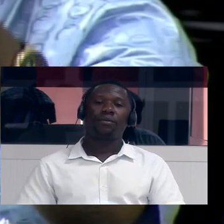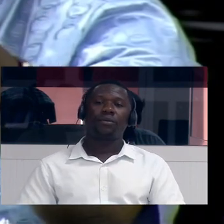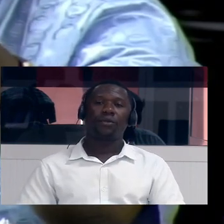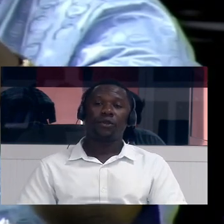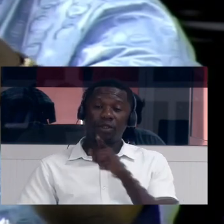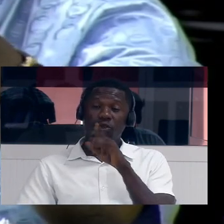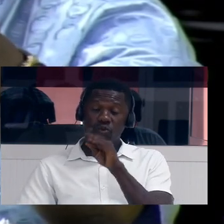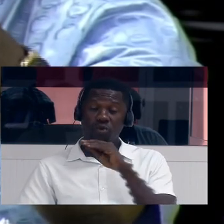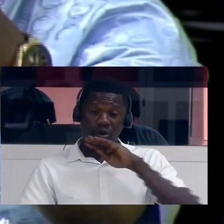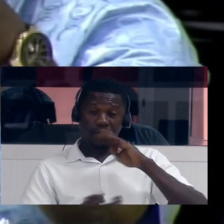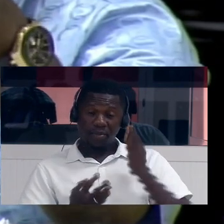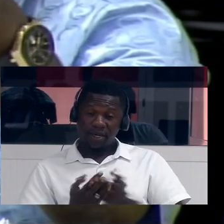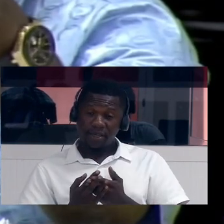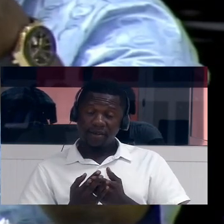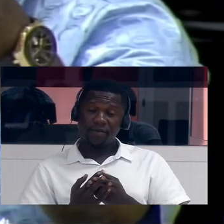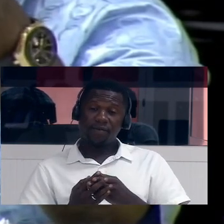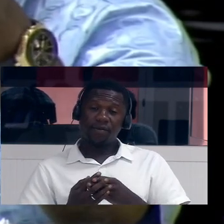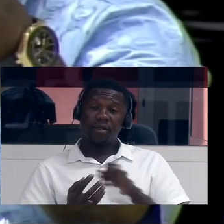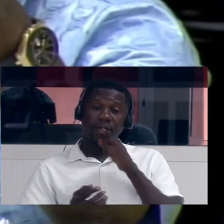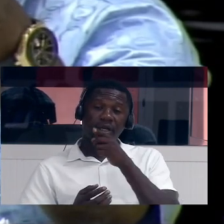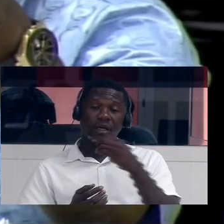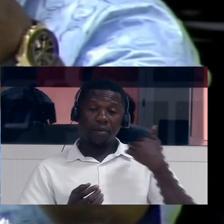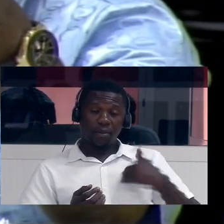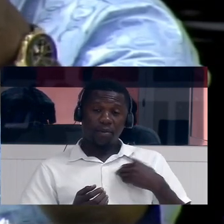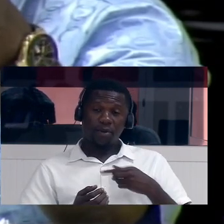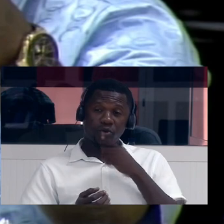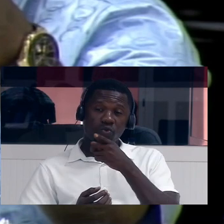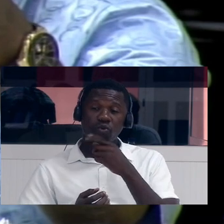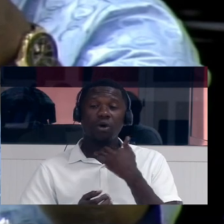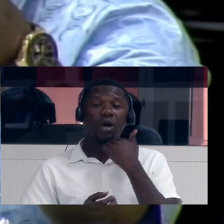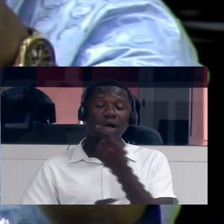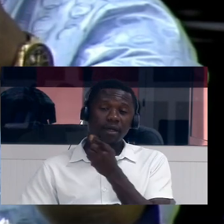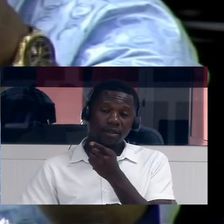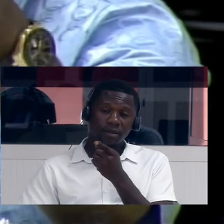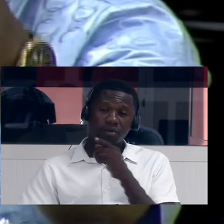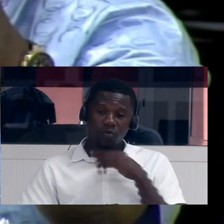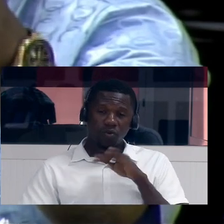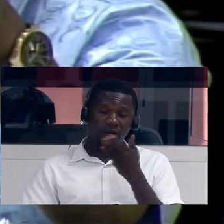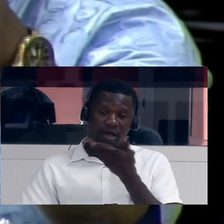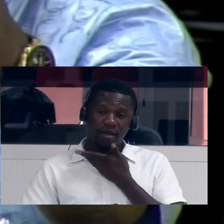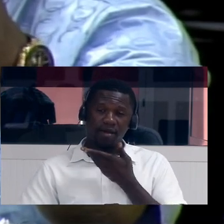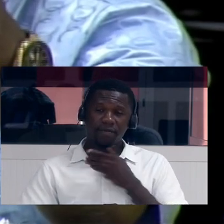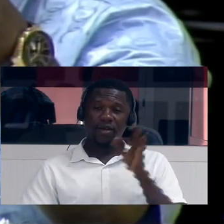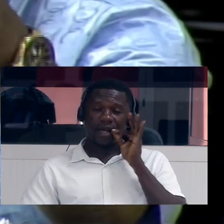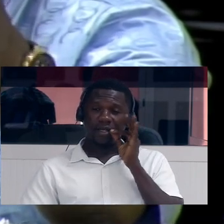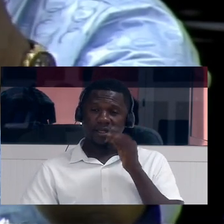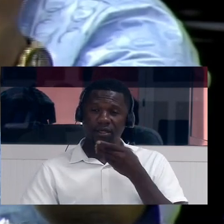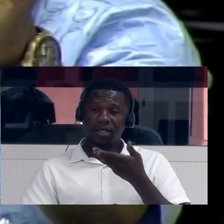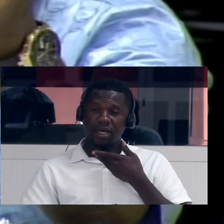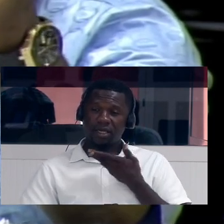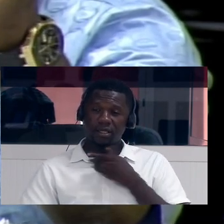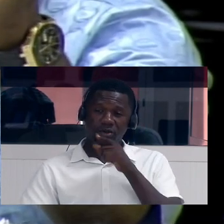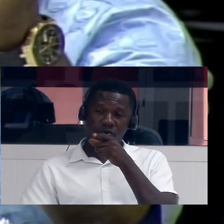Yeah. Did you believe that the people you asked would have had the answers that you